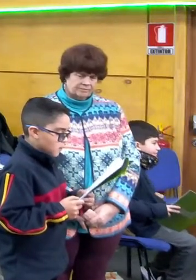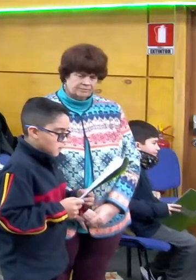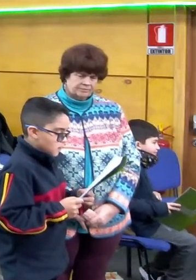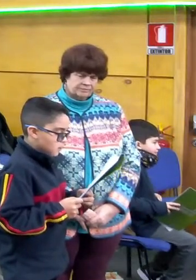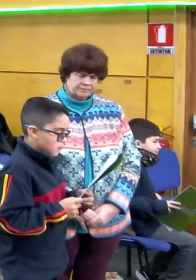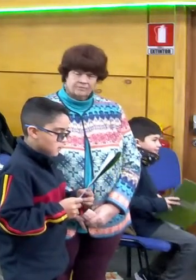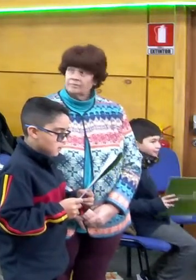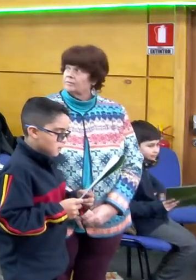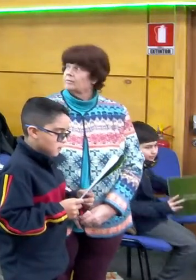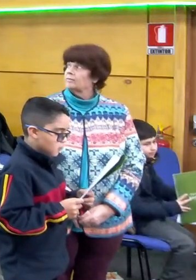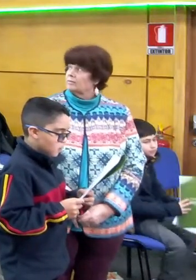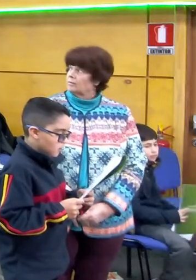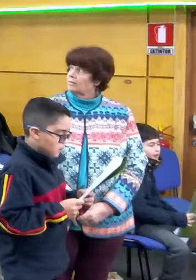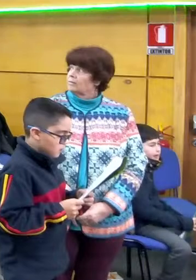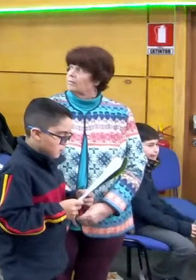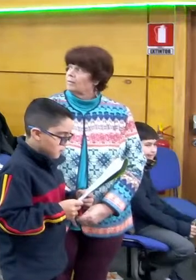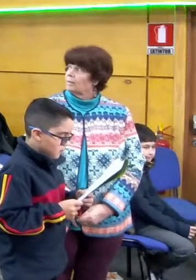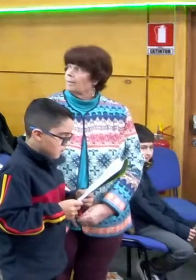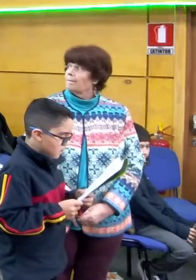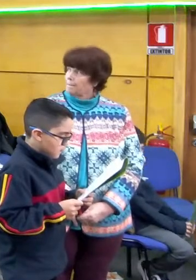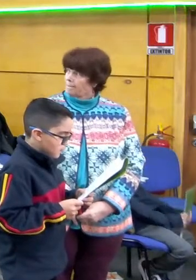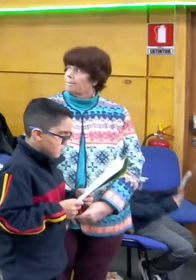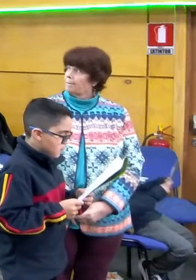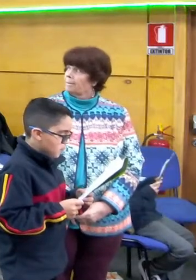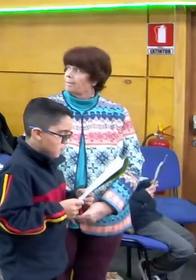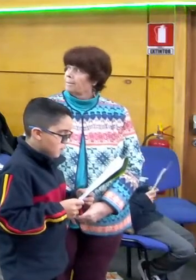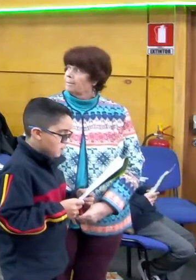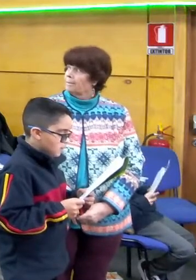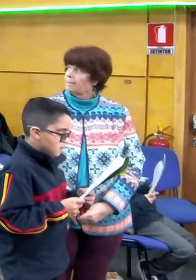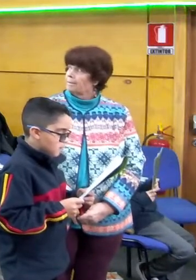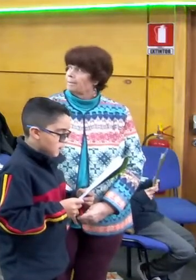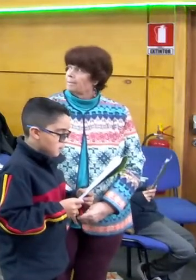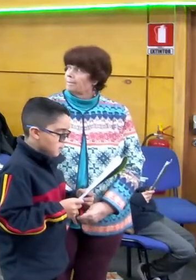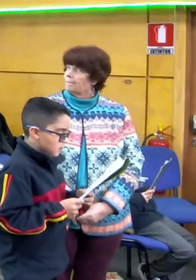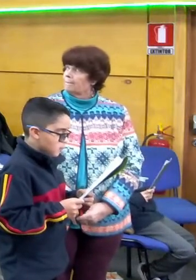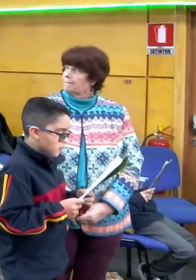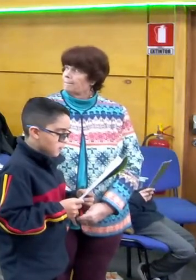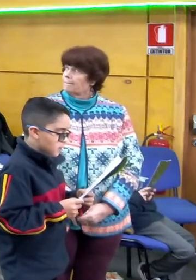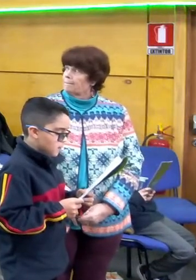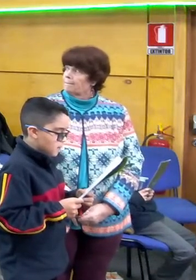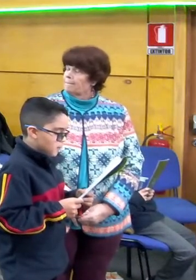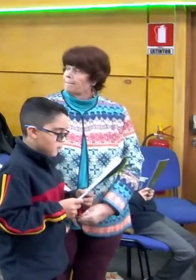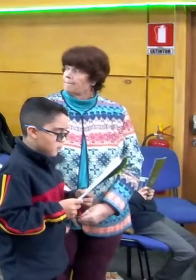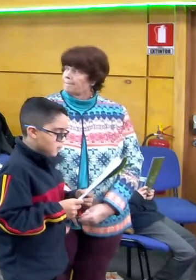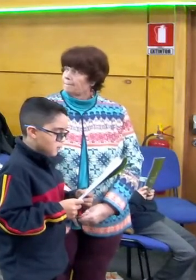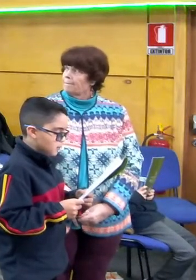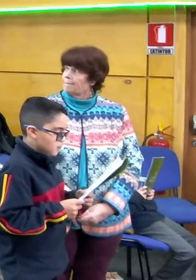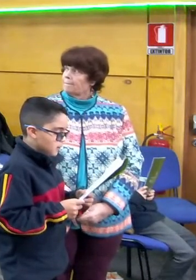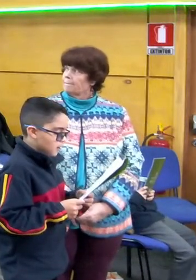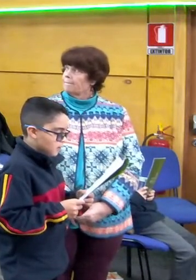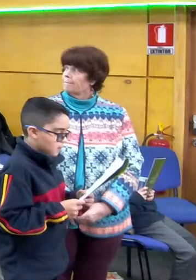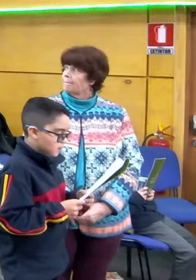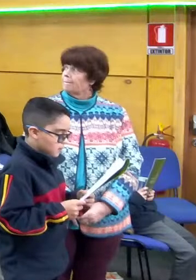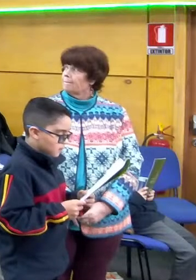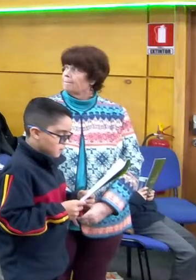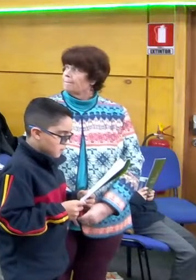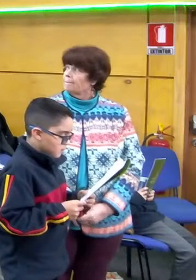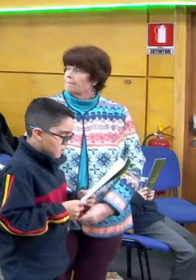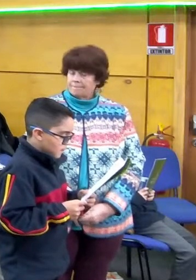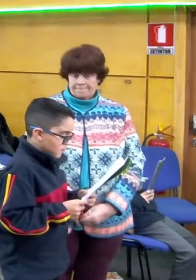the seawall. The rain makes running pools in the